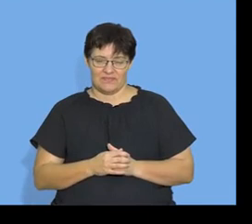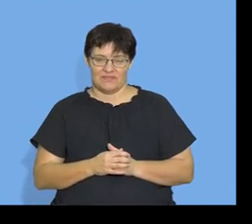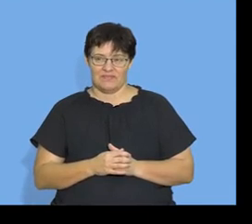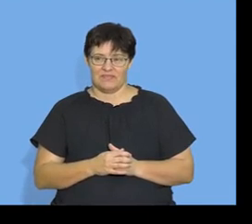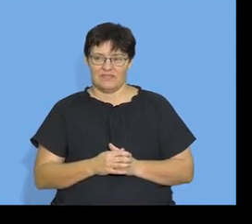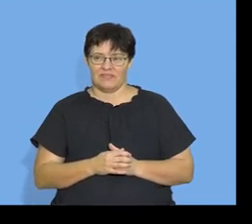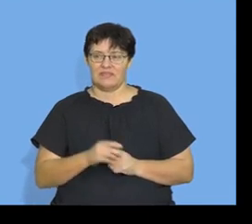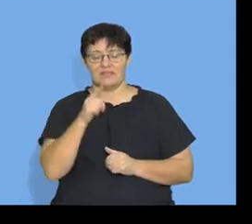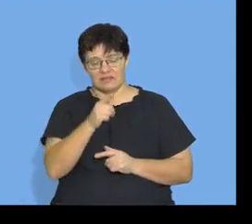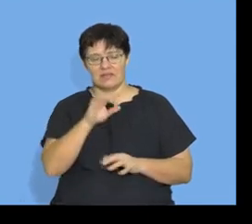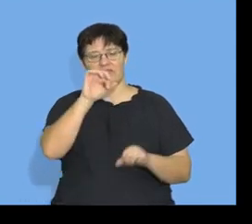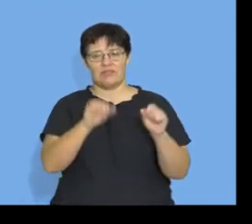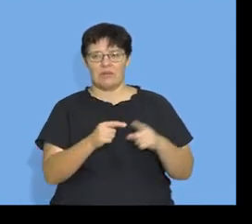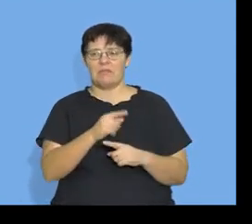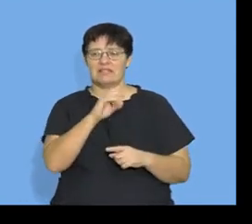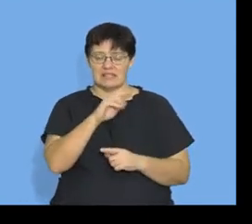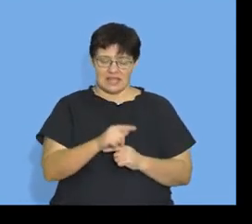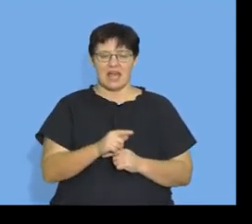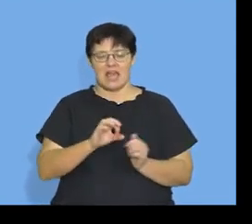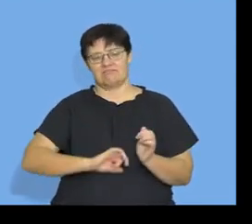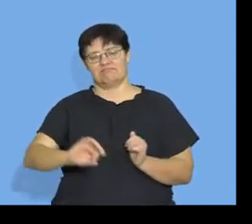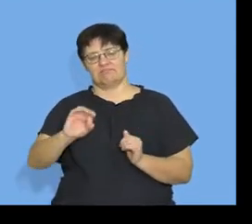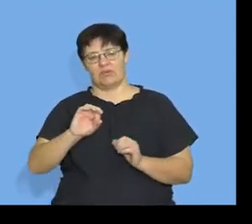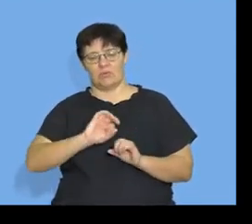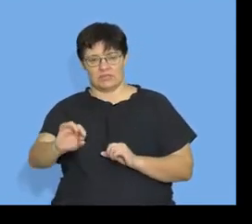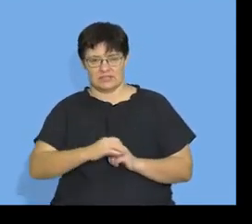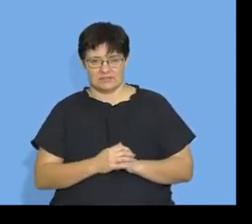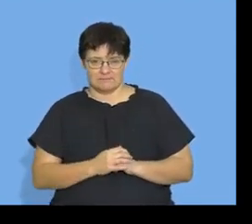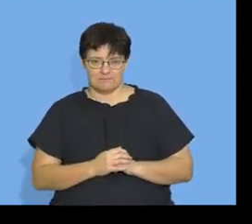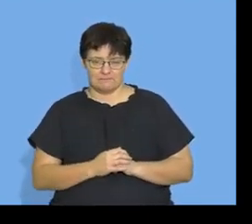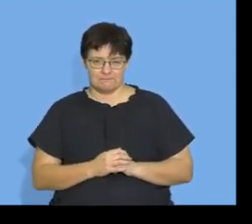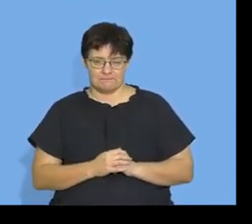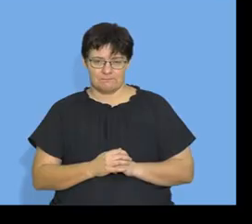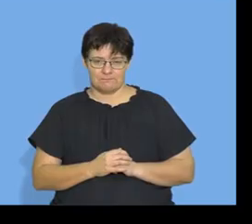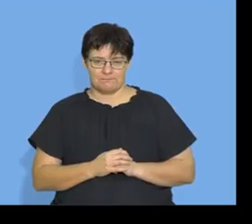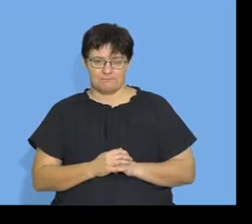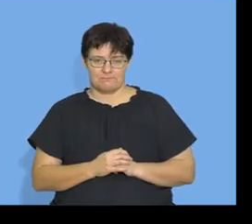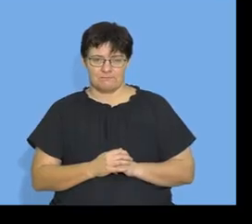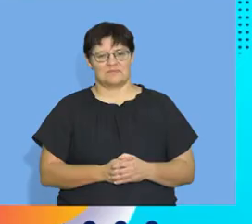baby has taken place. So that's a wrap of the placenta and the umbilical